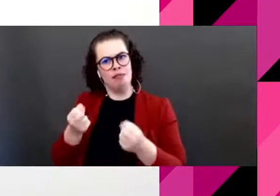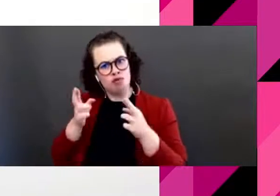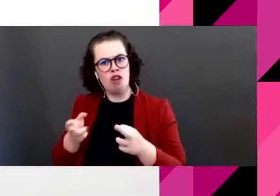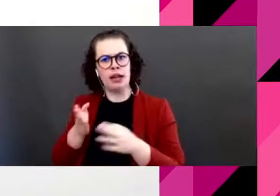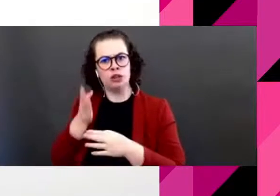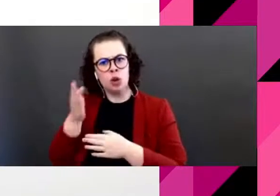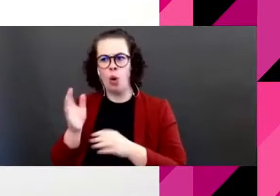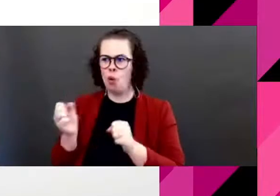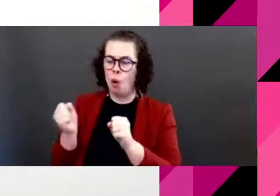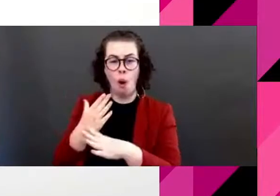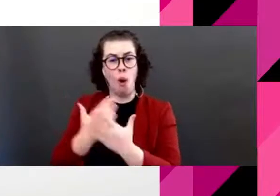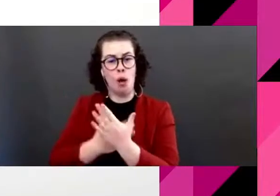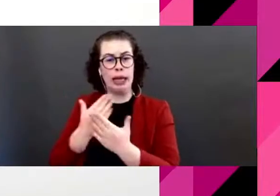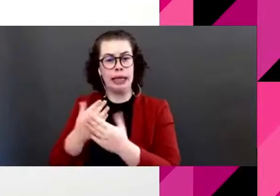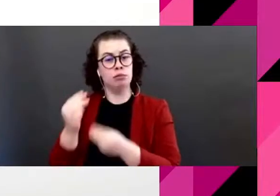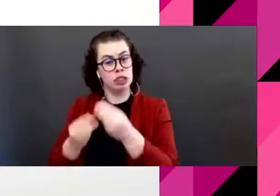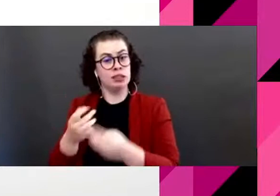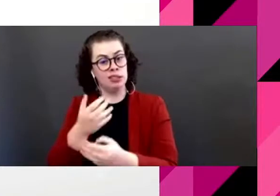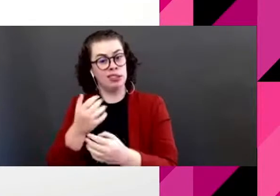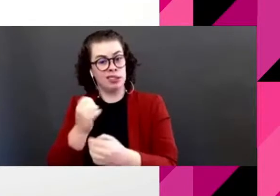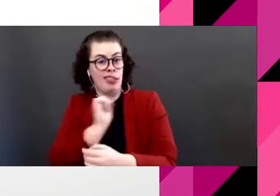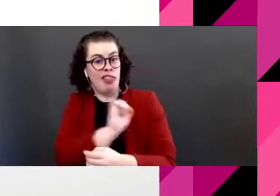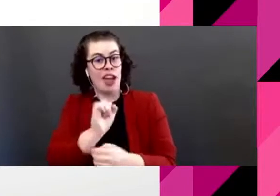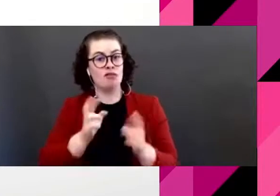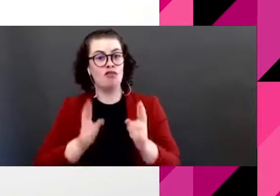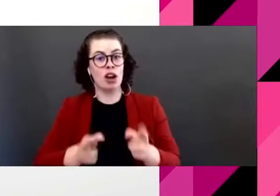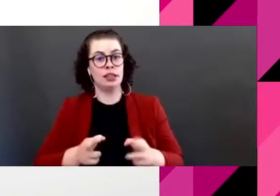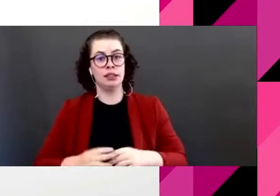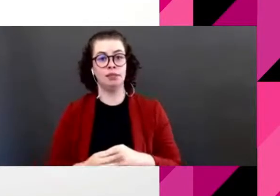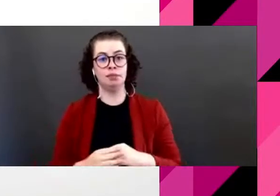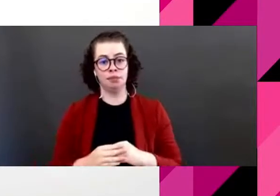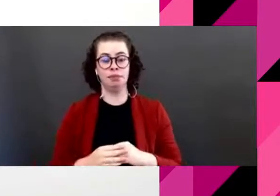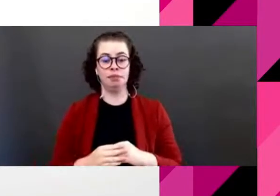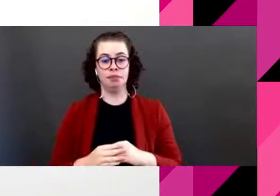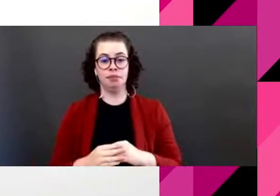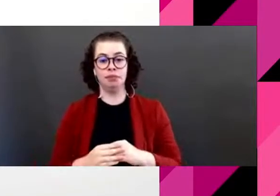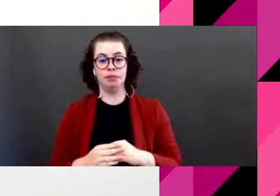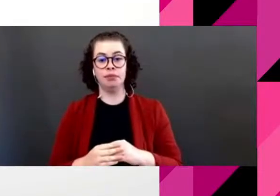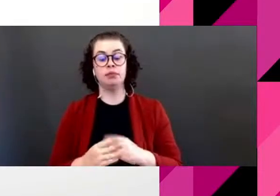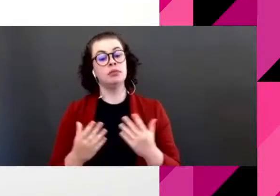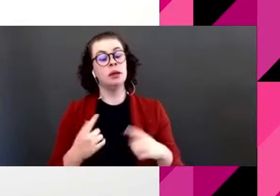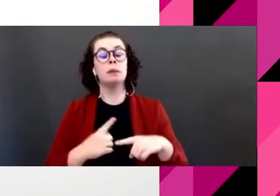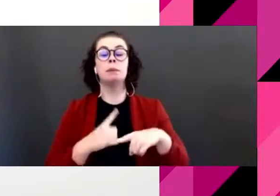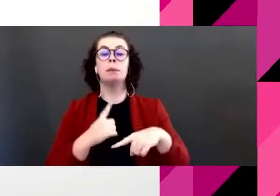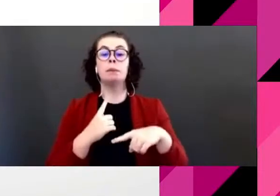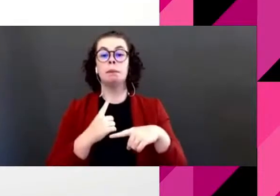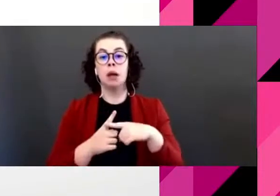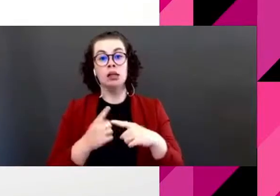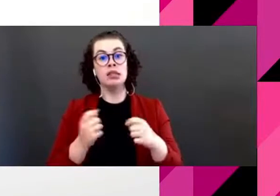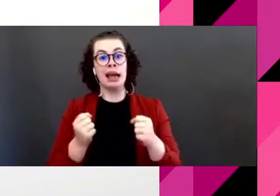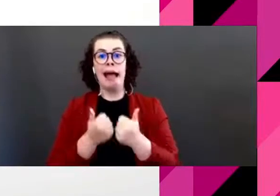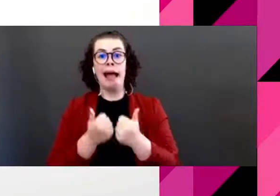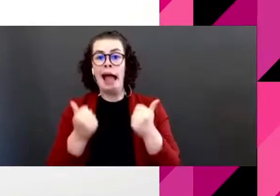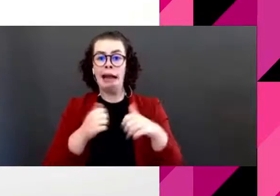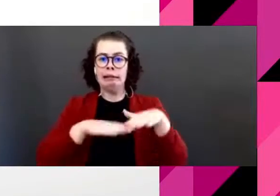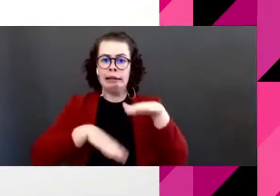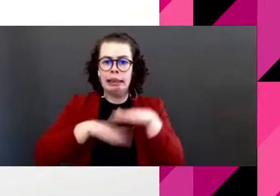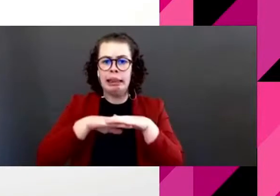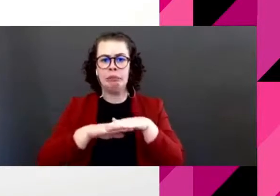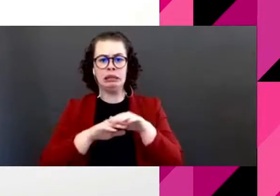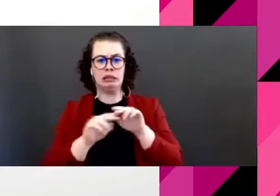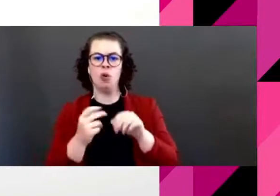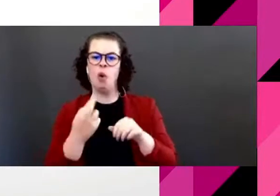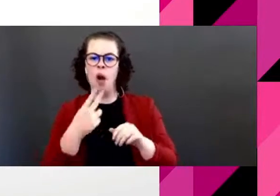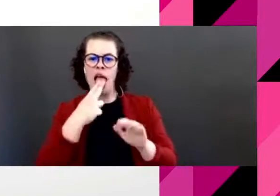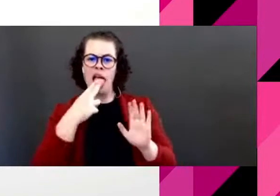in all legal procedures. There is also a call to eliminate all restrictions related to cognitive incapacity